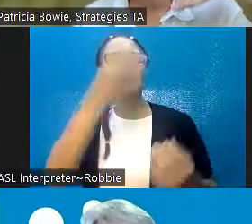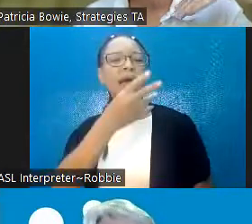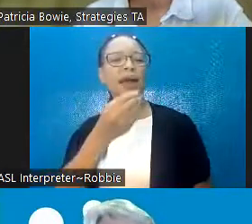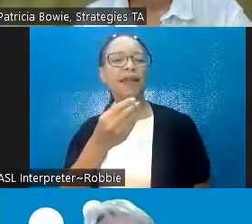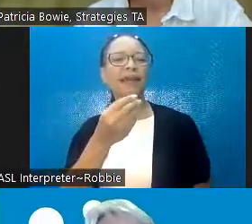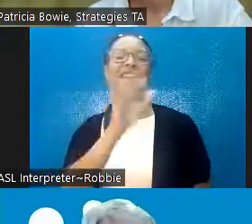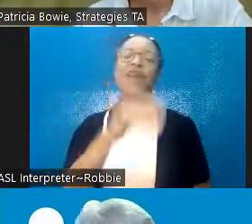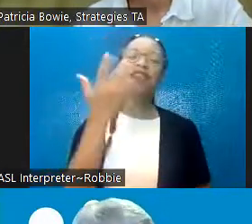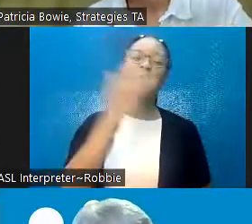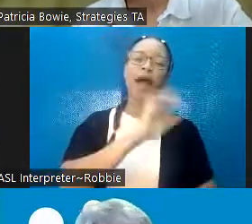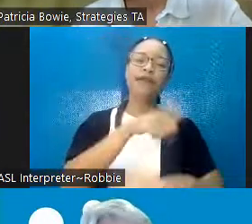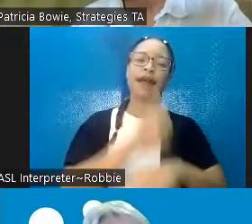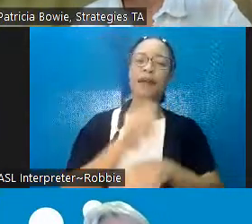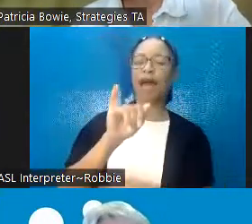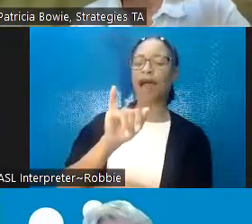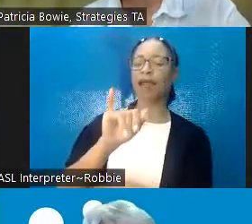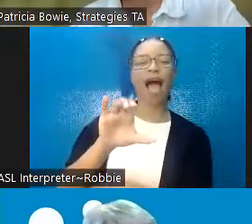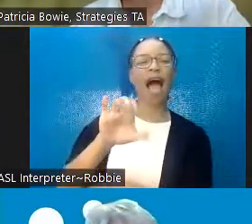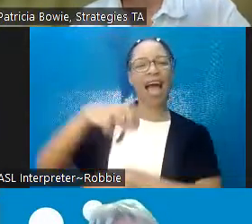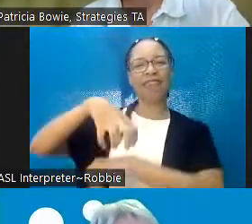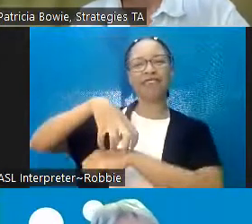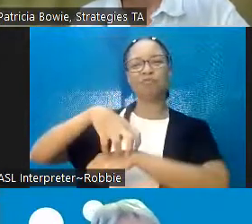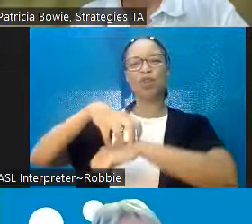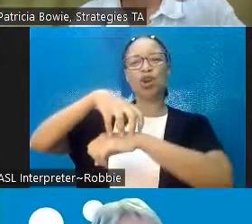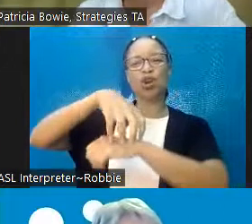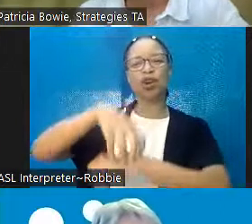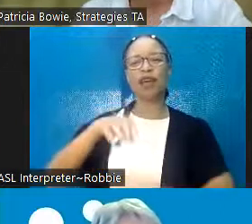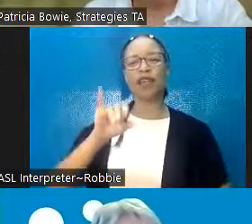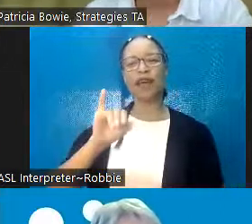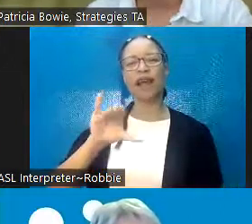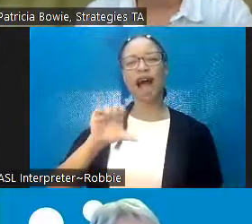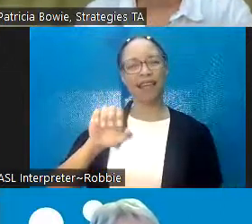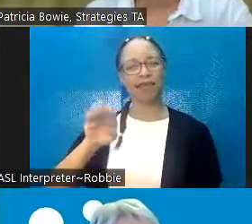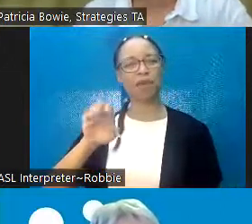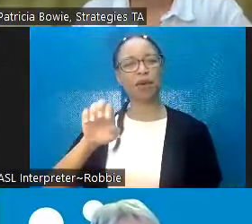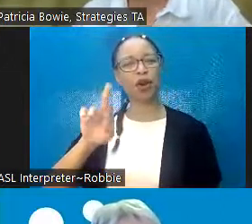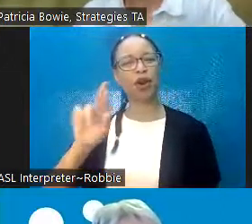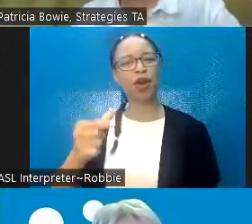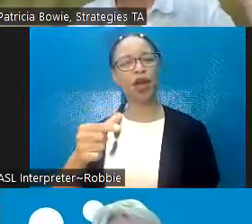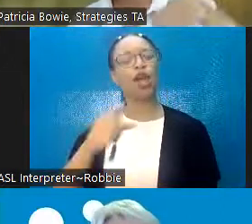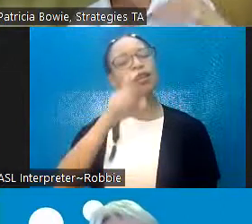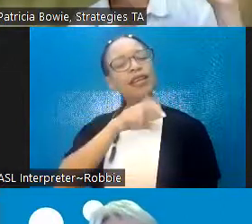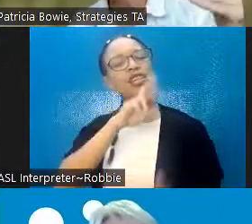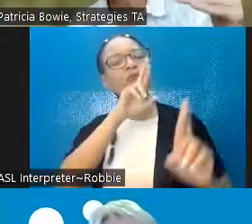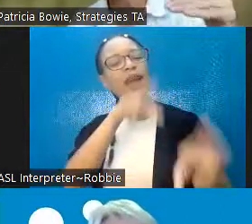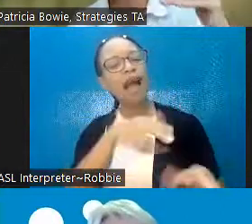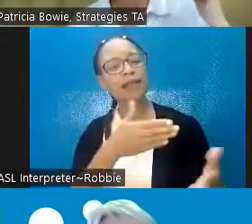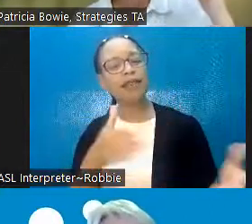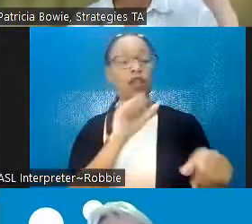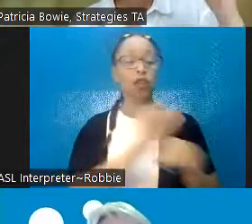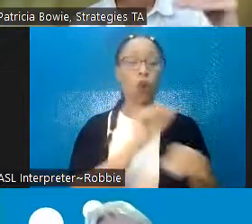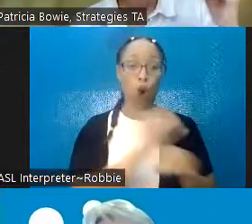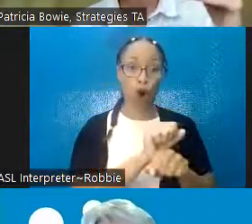iceberg in place, because some of these things you actually have to react to, right? The workforce,